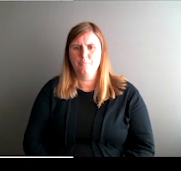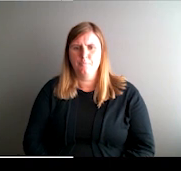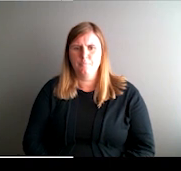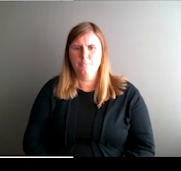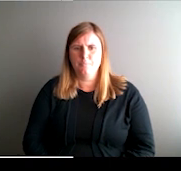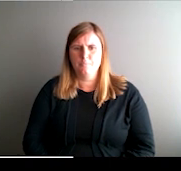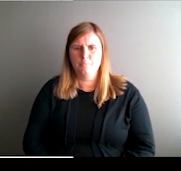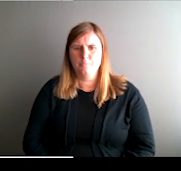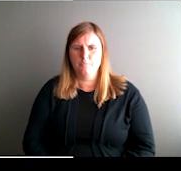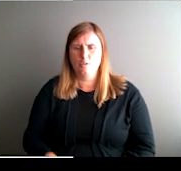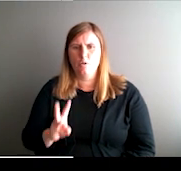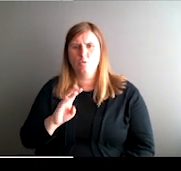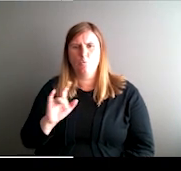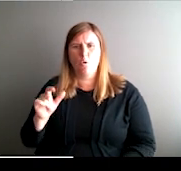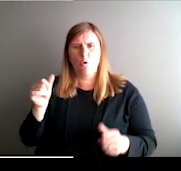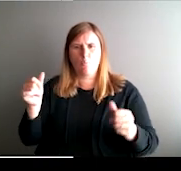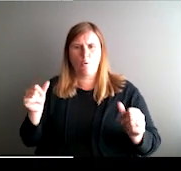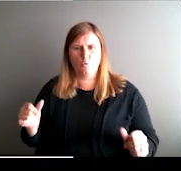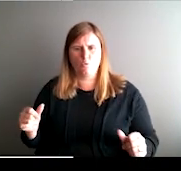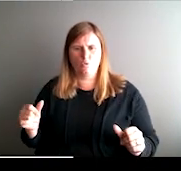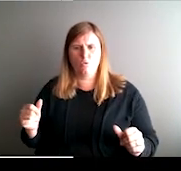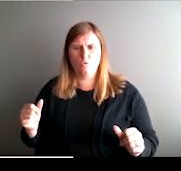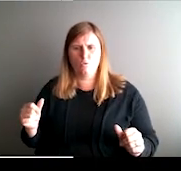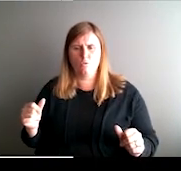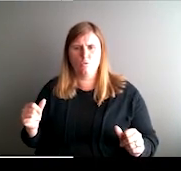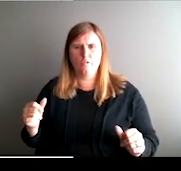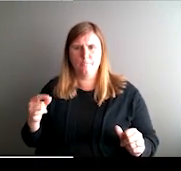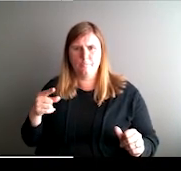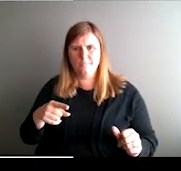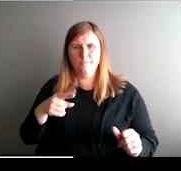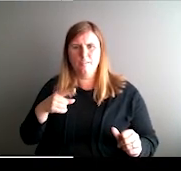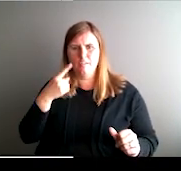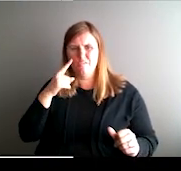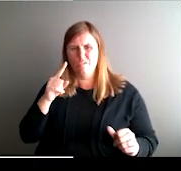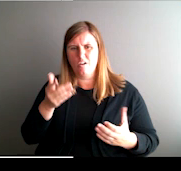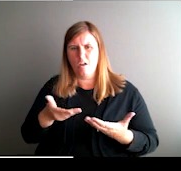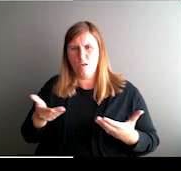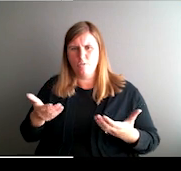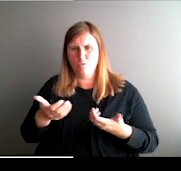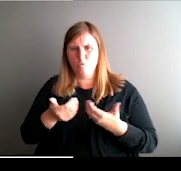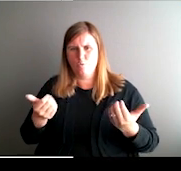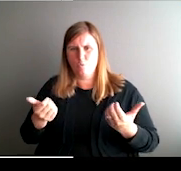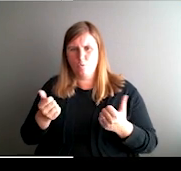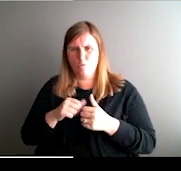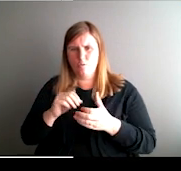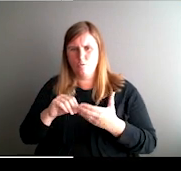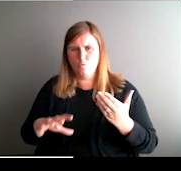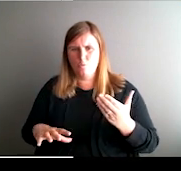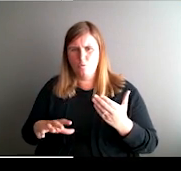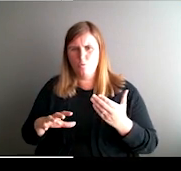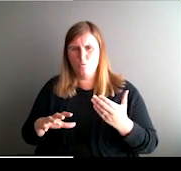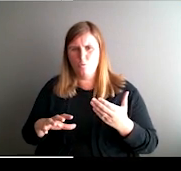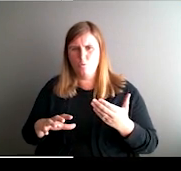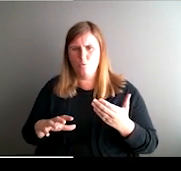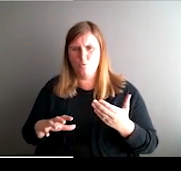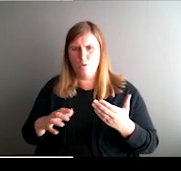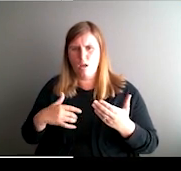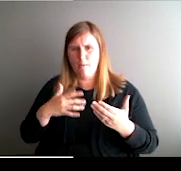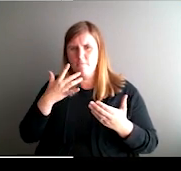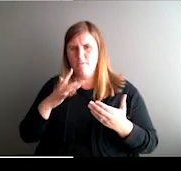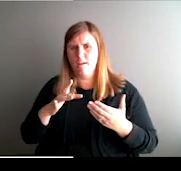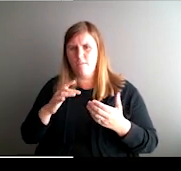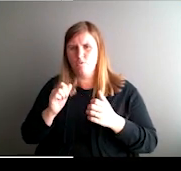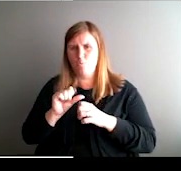wall poster or poster board, or whatever you want to call it, for an object sort with a student with whom I'm lucky enough to